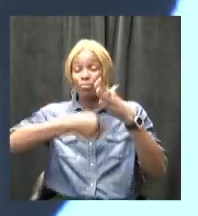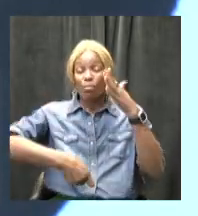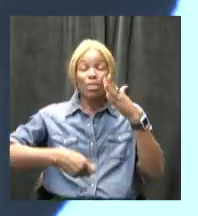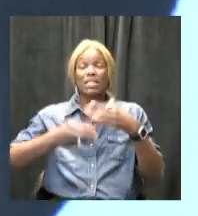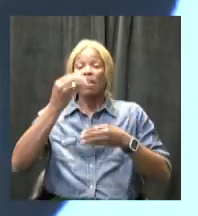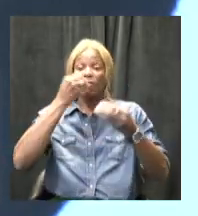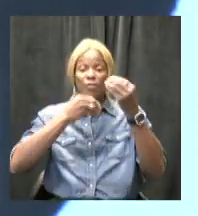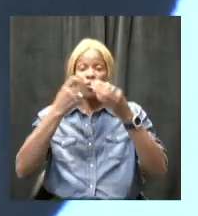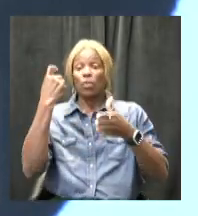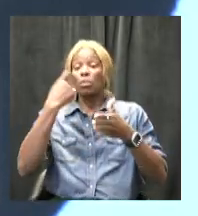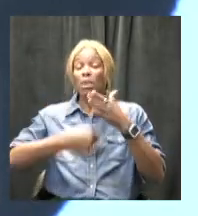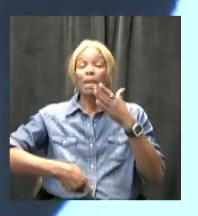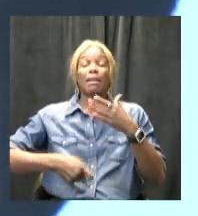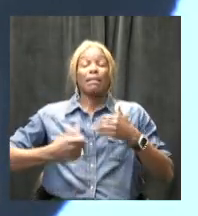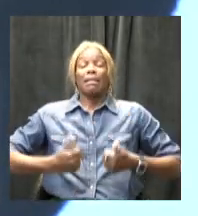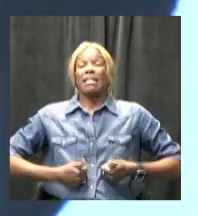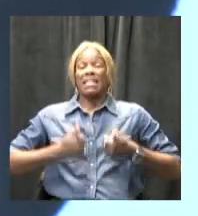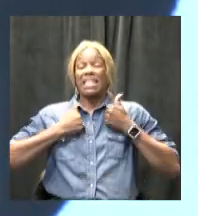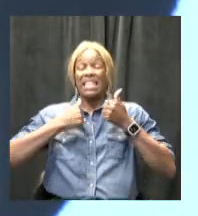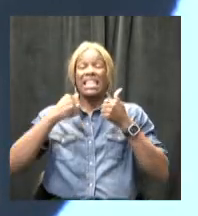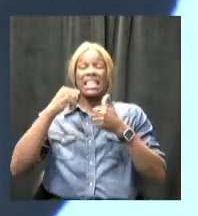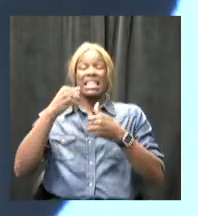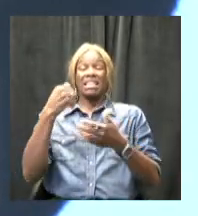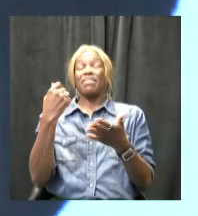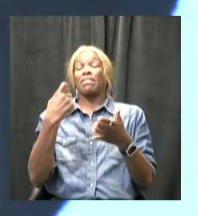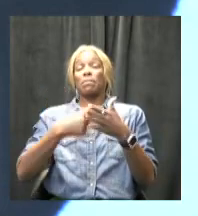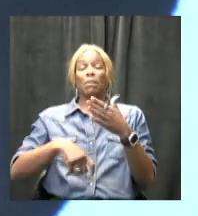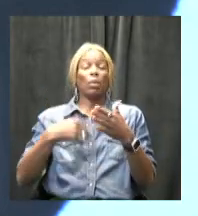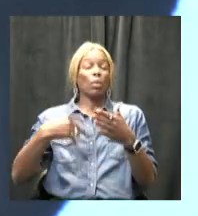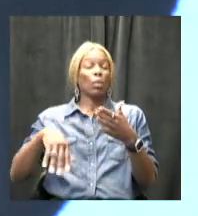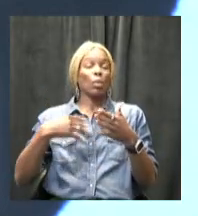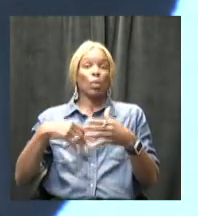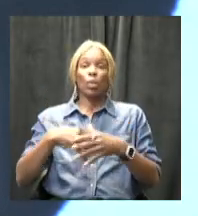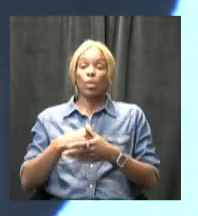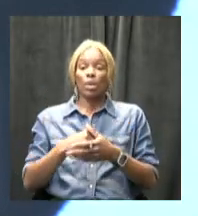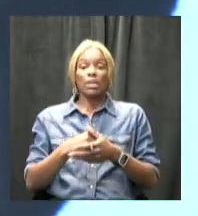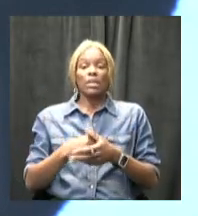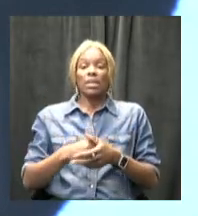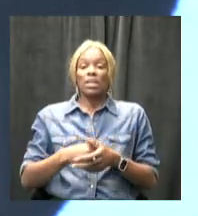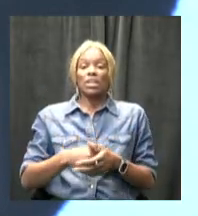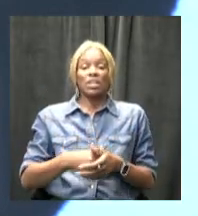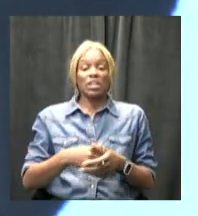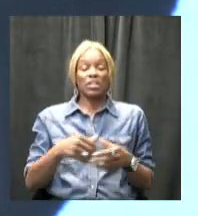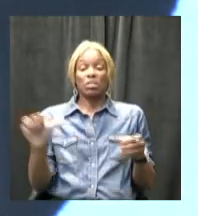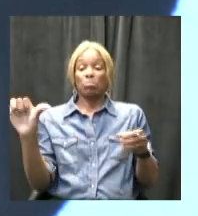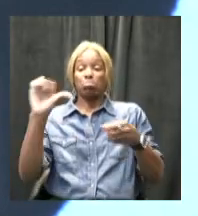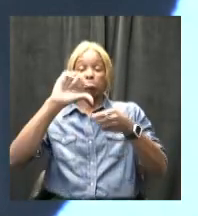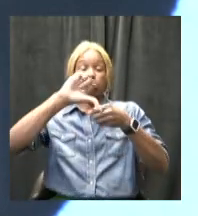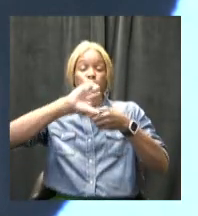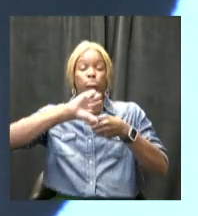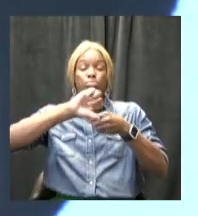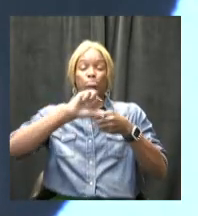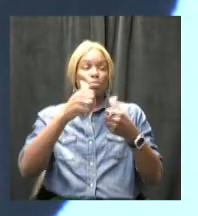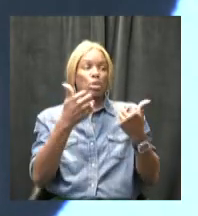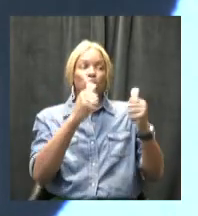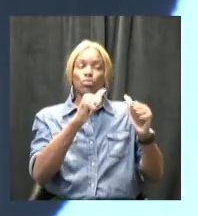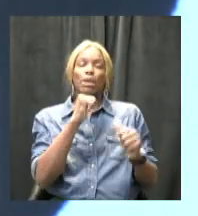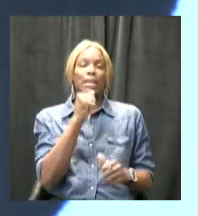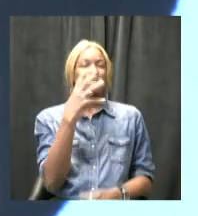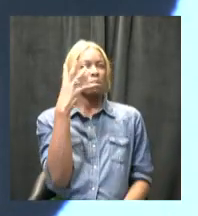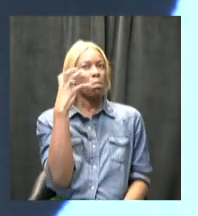and living expenses. You filled up your tank and you tried not to cuss as you saw that thing keep ticking up, ticking up, ticking